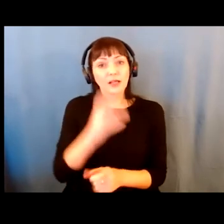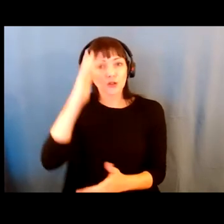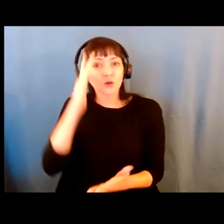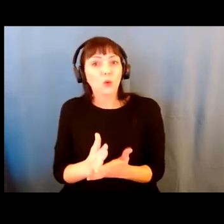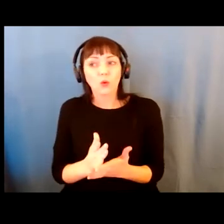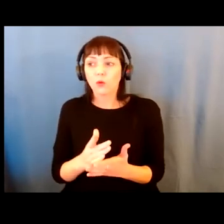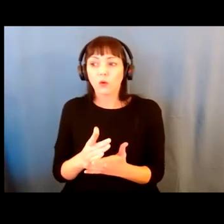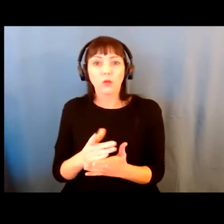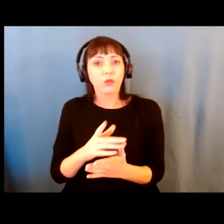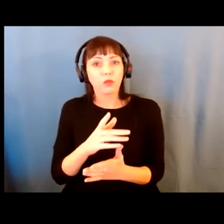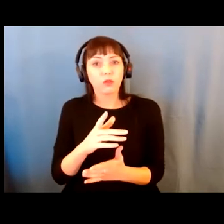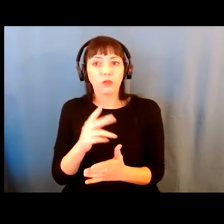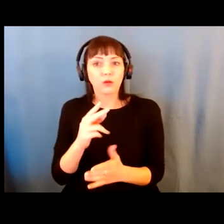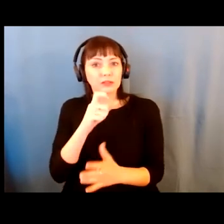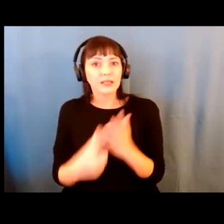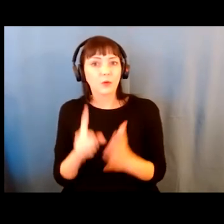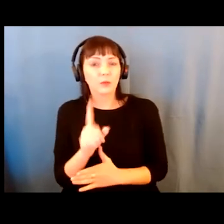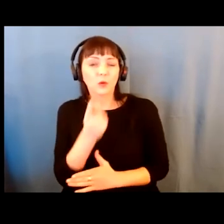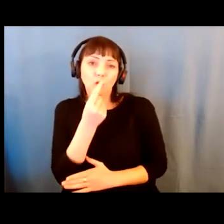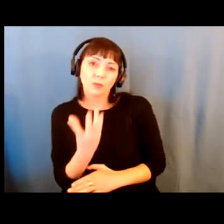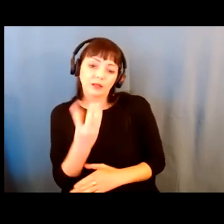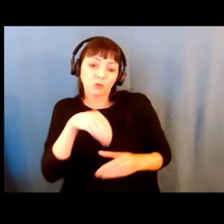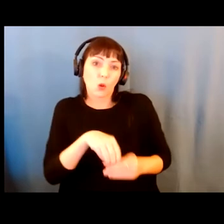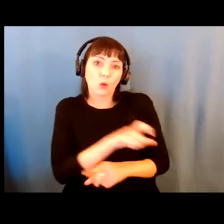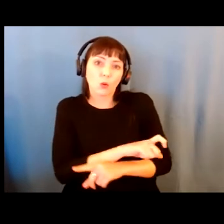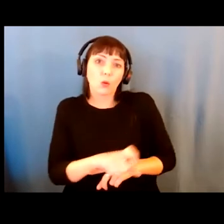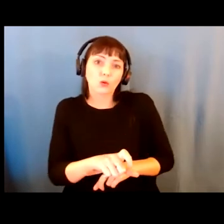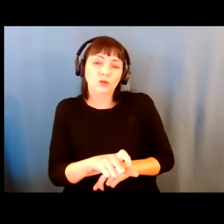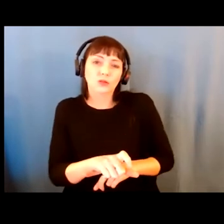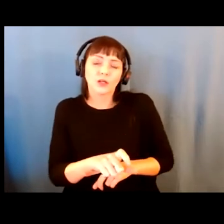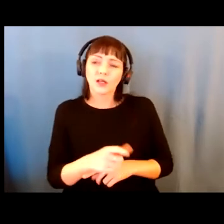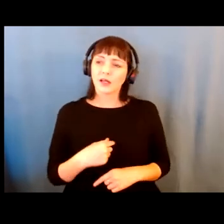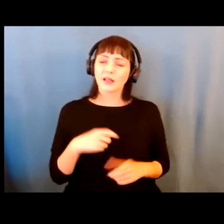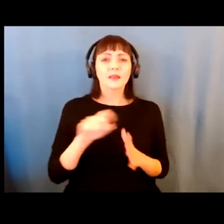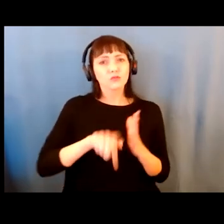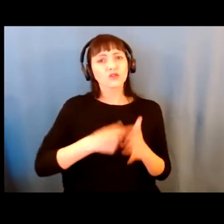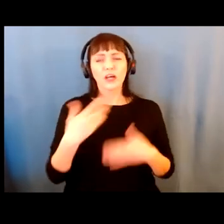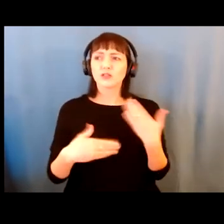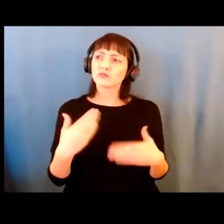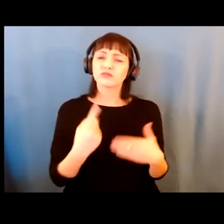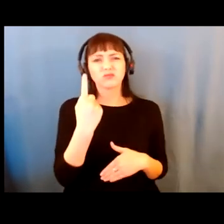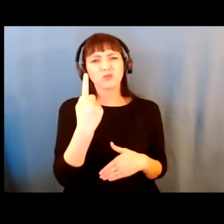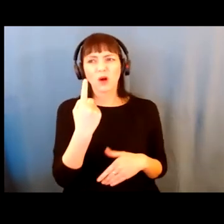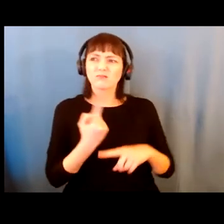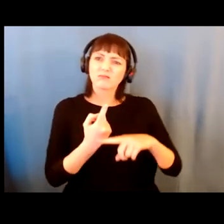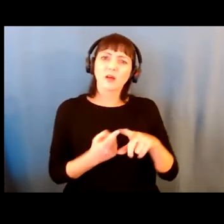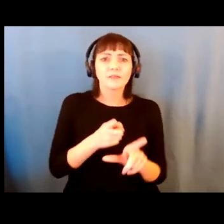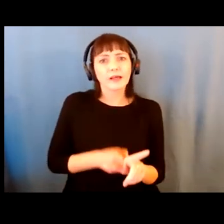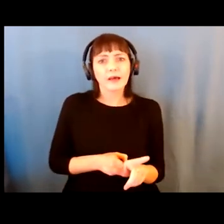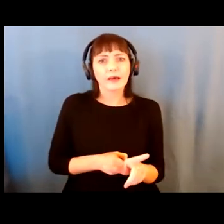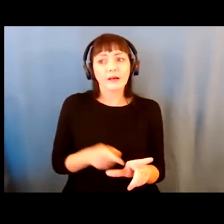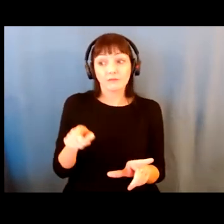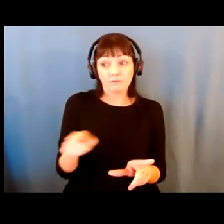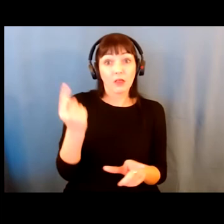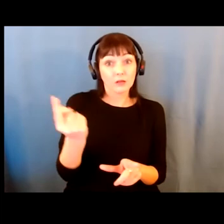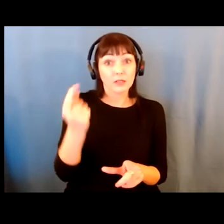courses. And at some fundamental shift, after about a year and a half of doing the project, I think the Bartlett realised it was their